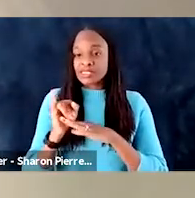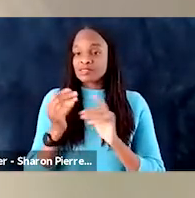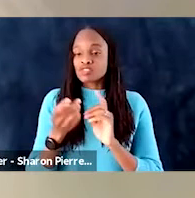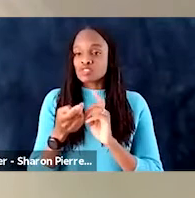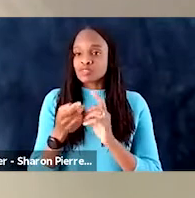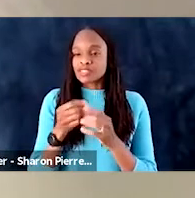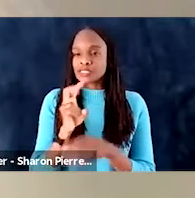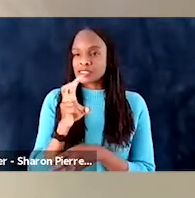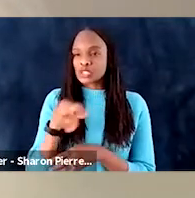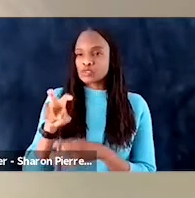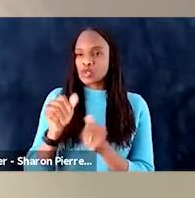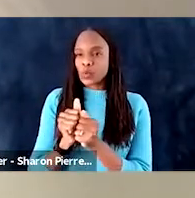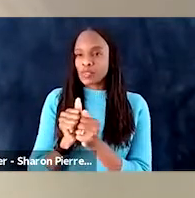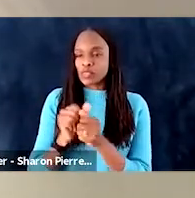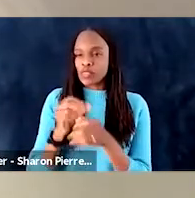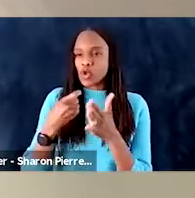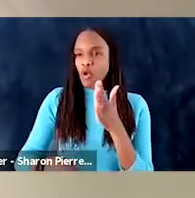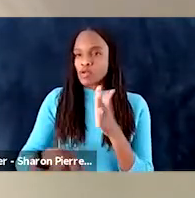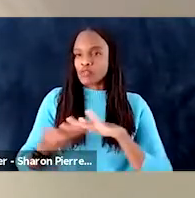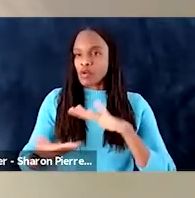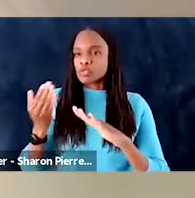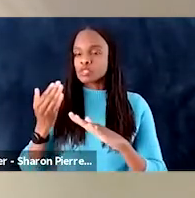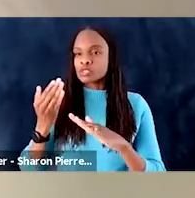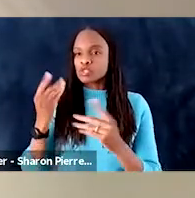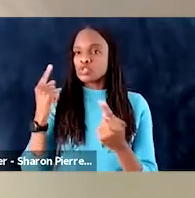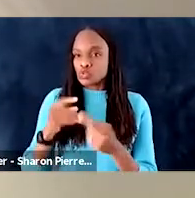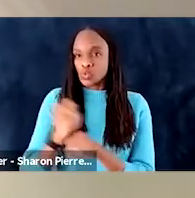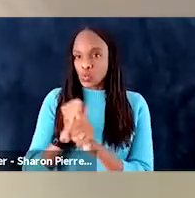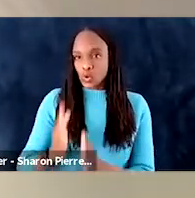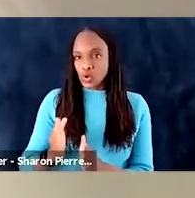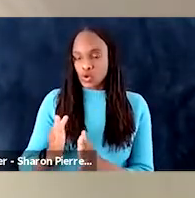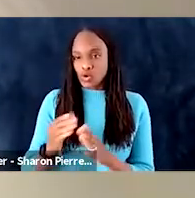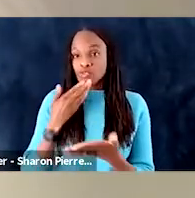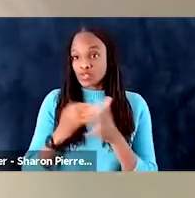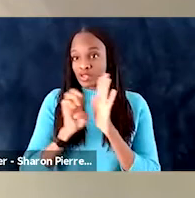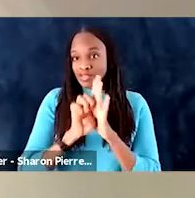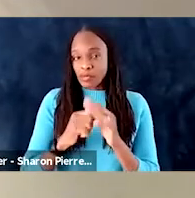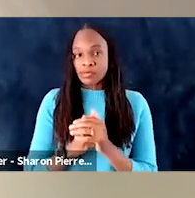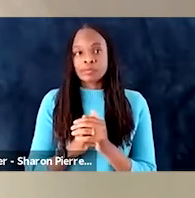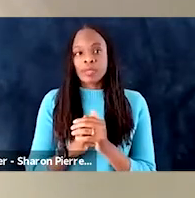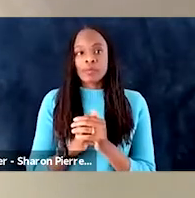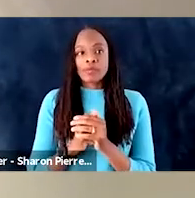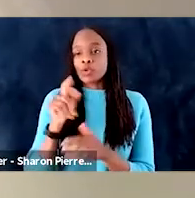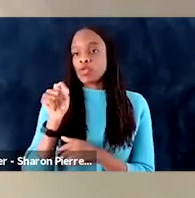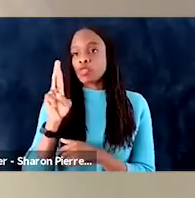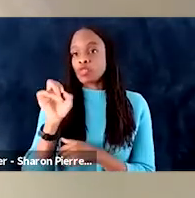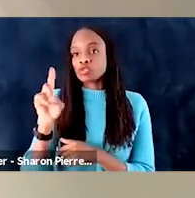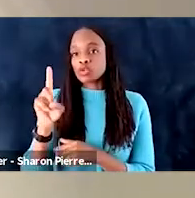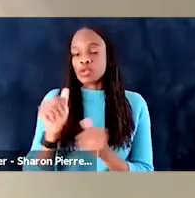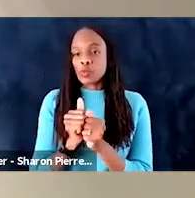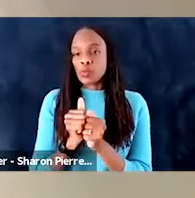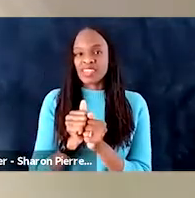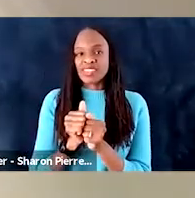of the costs of operations onto workers. And a good example is the trend of lean